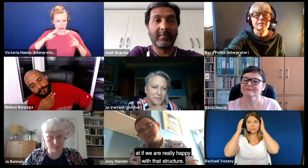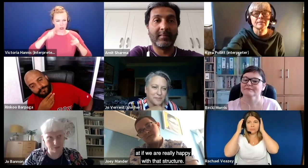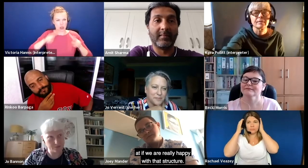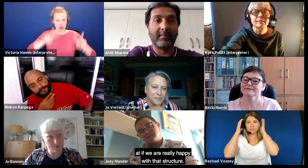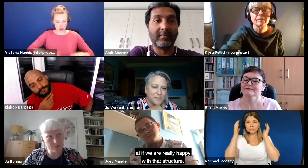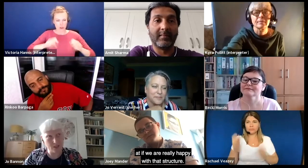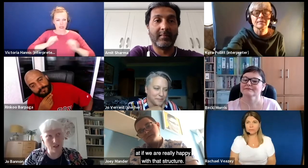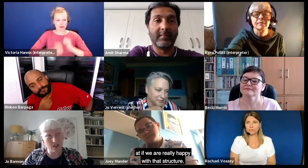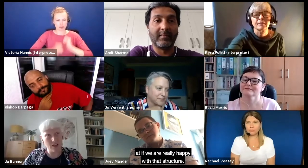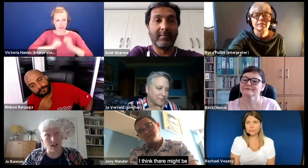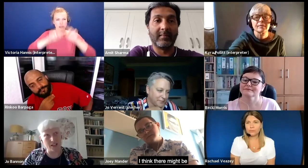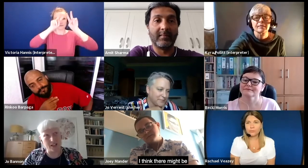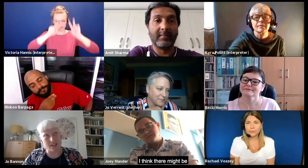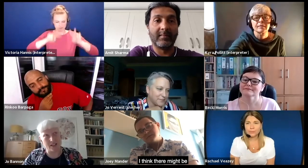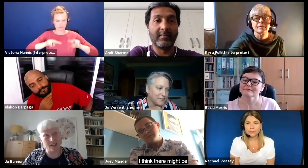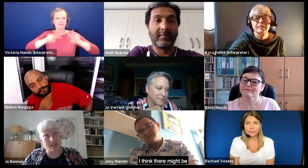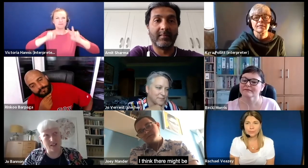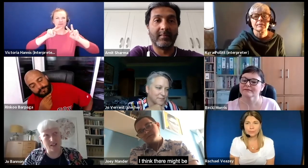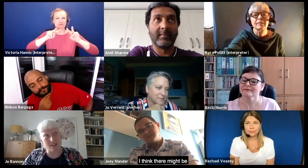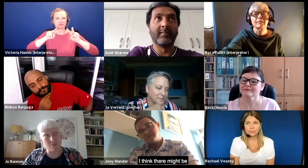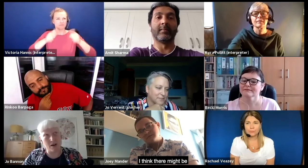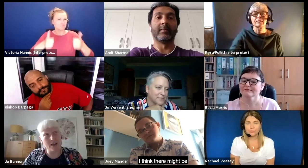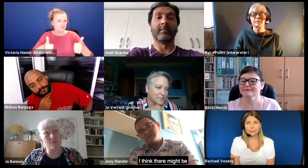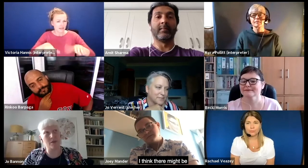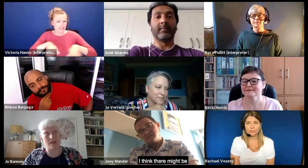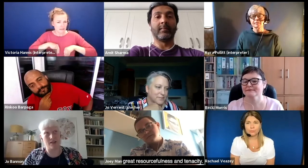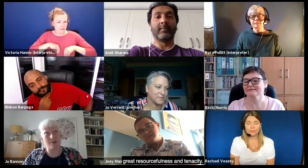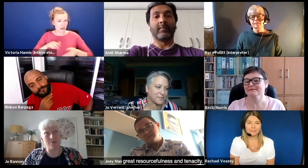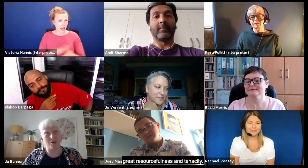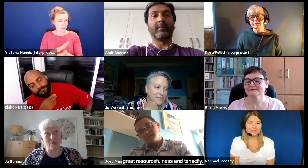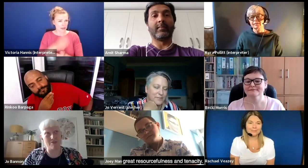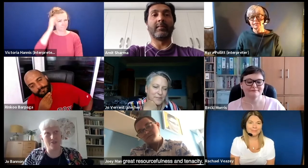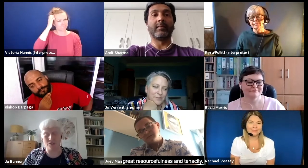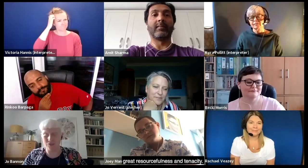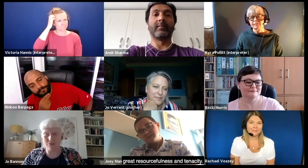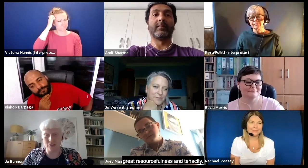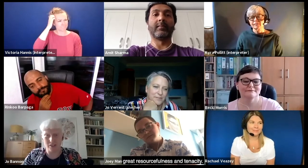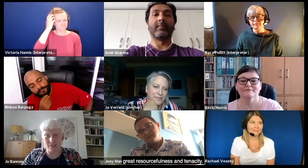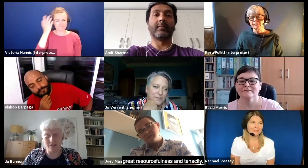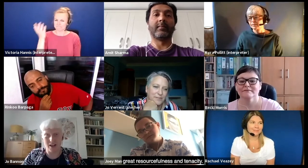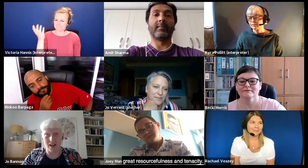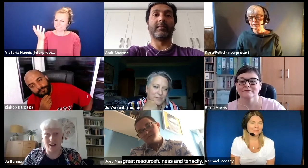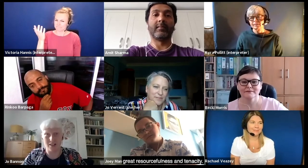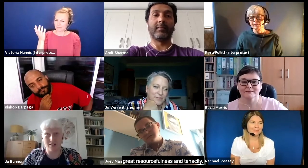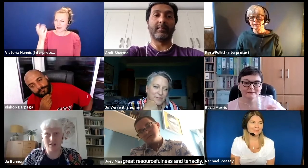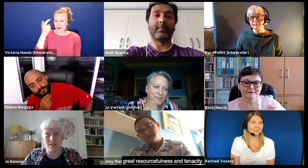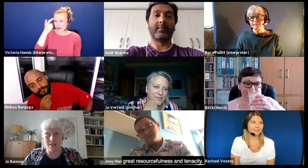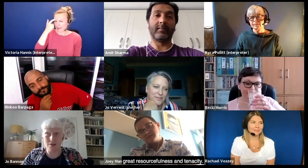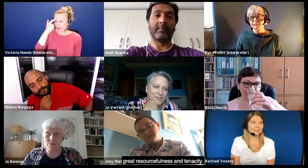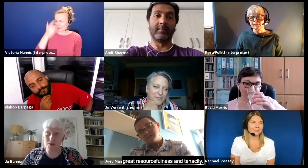structure. And I think there might be great resourcefulness